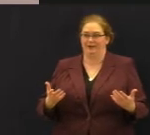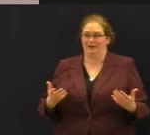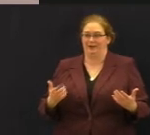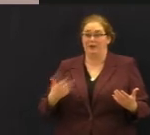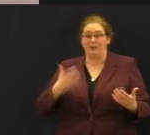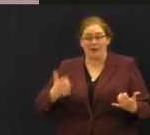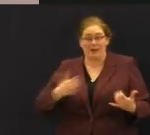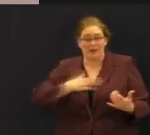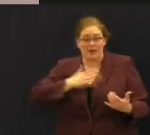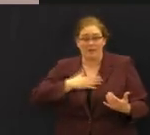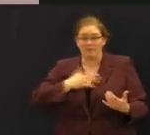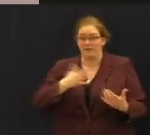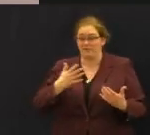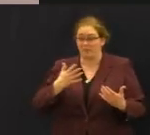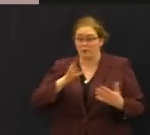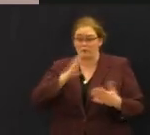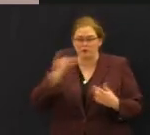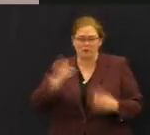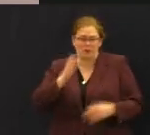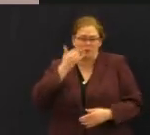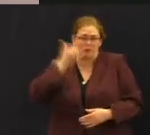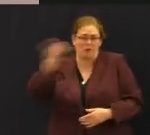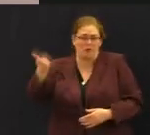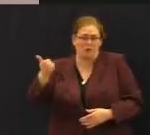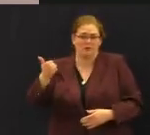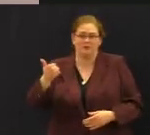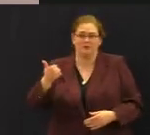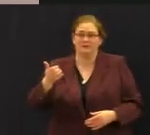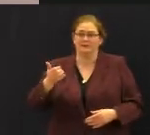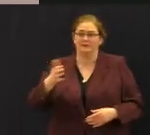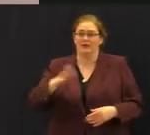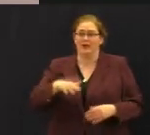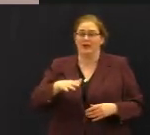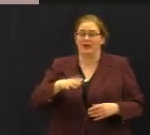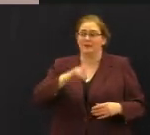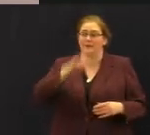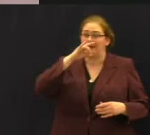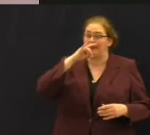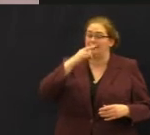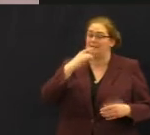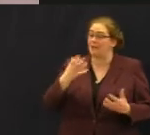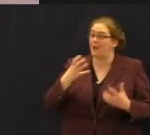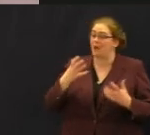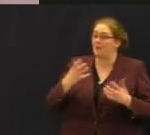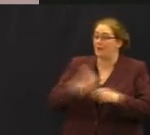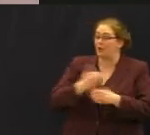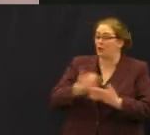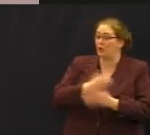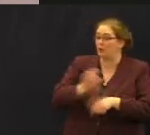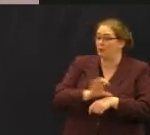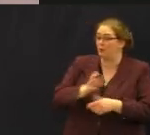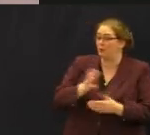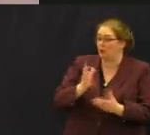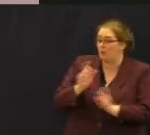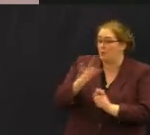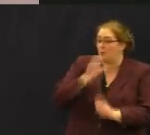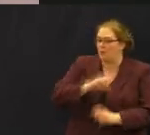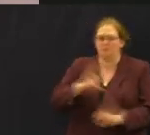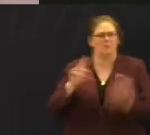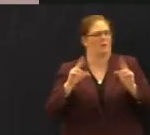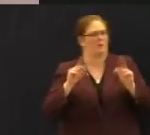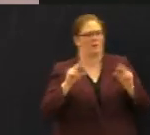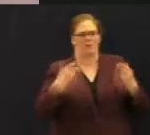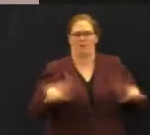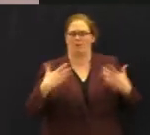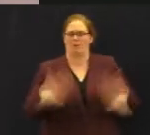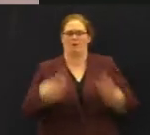to somebody, I'll call them up. And my kids would say, I'm getting a new computer, do you want my old one? I'd say, no, don't want anything to